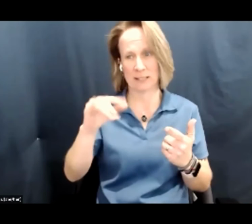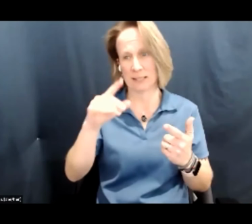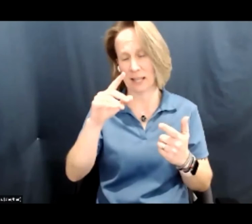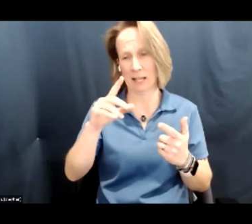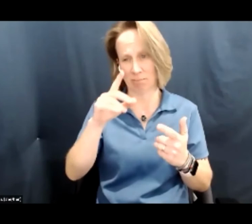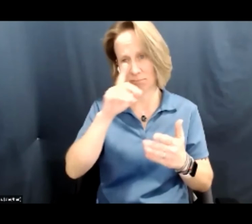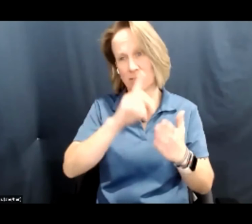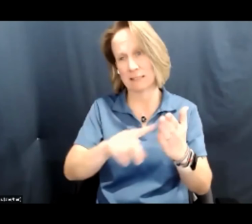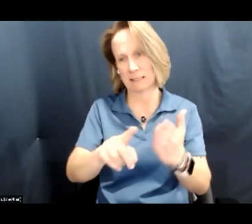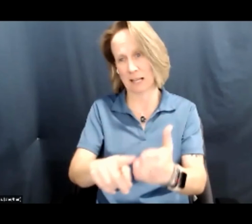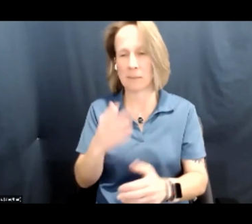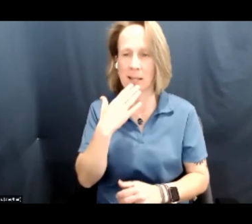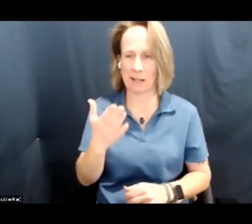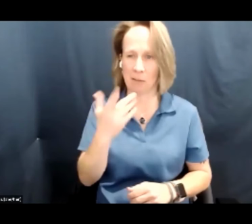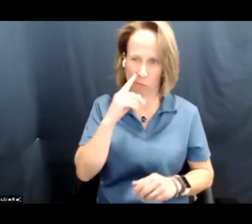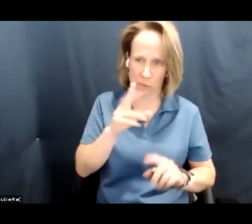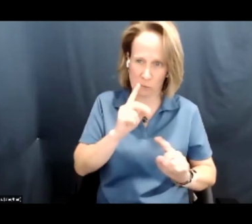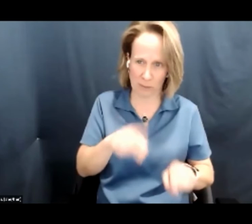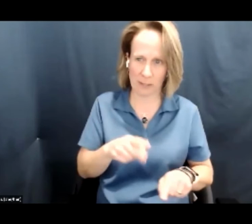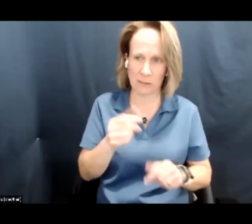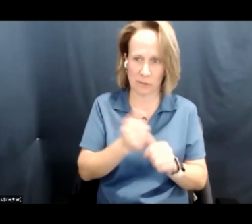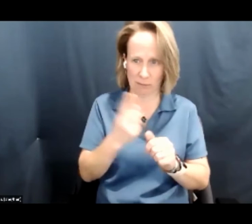Absolutely. Thank you for your answers, everyone.